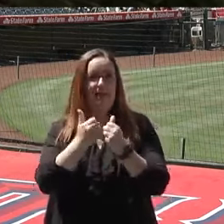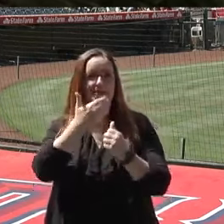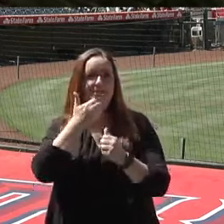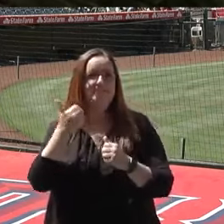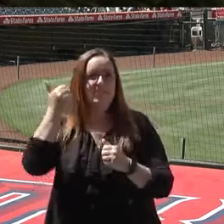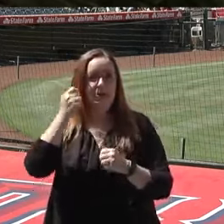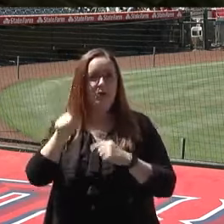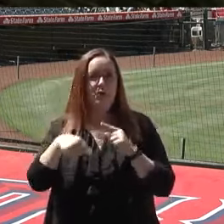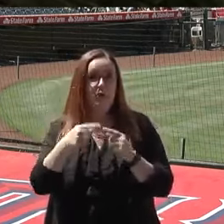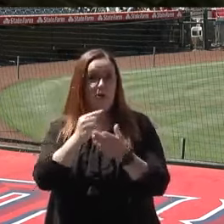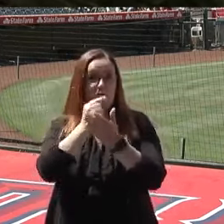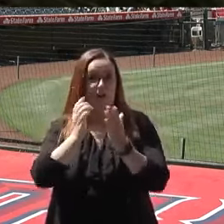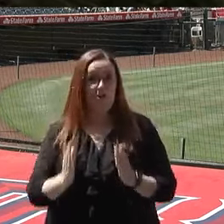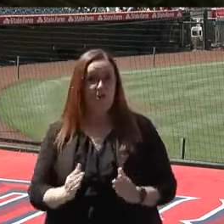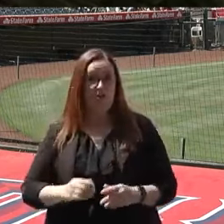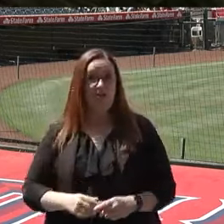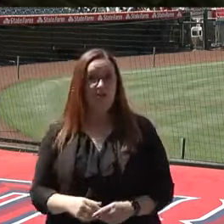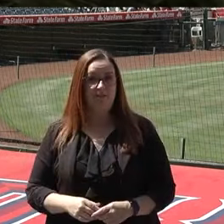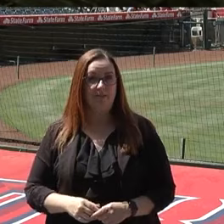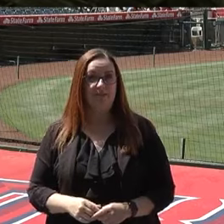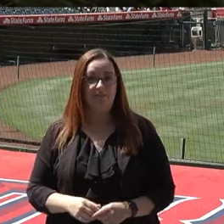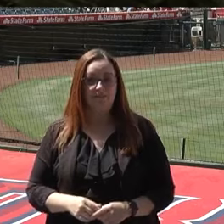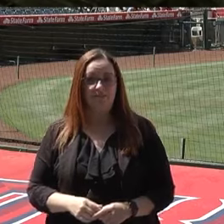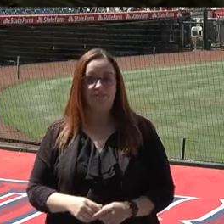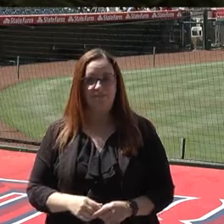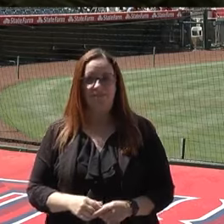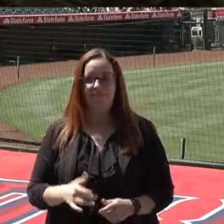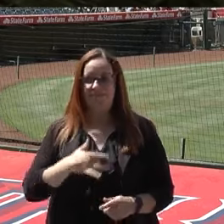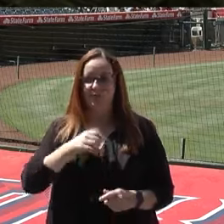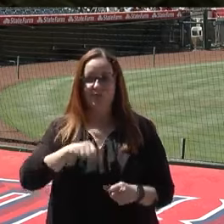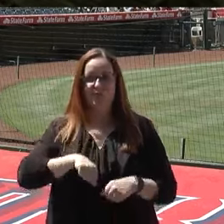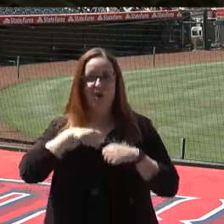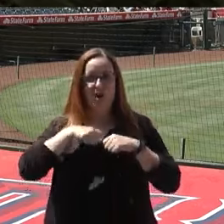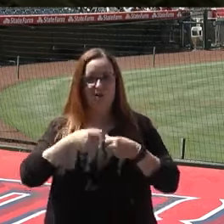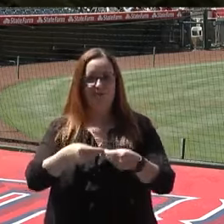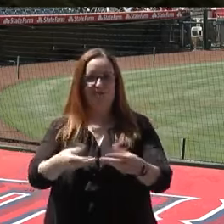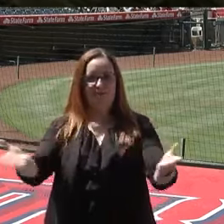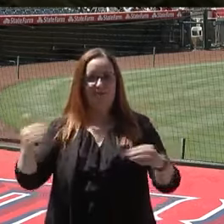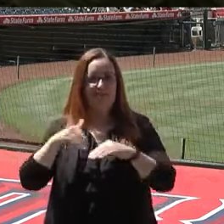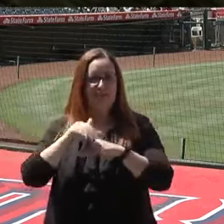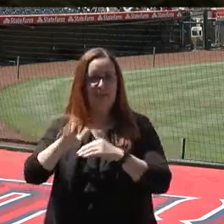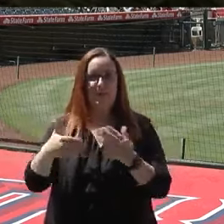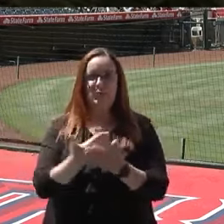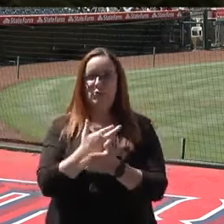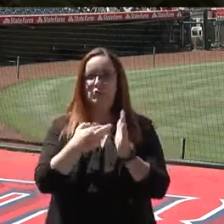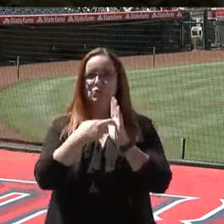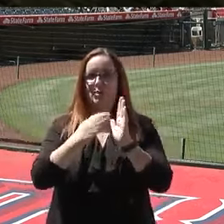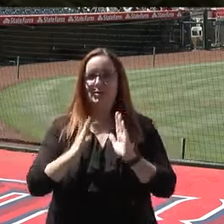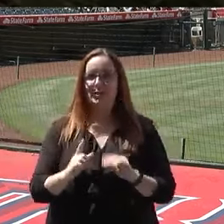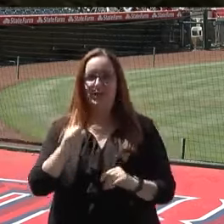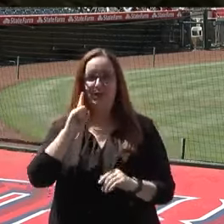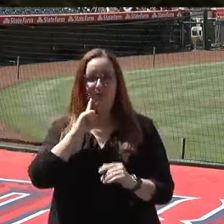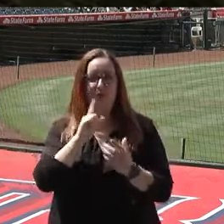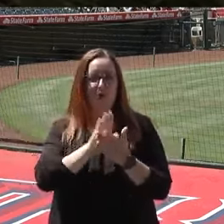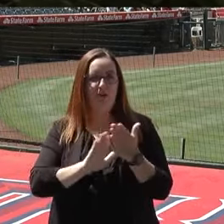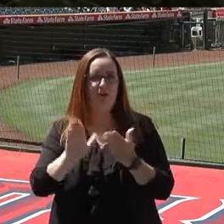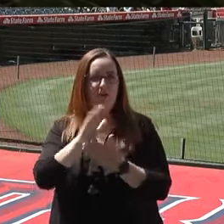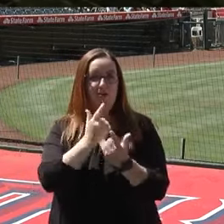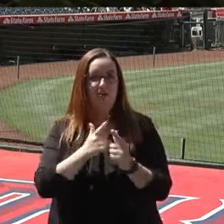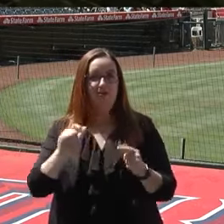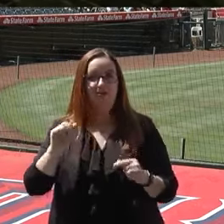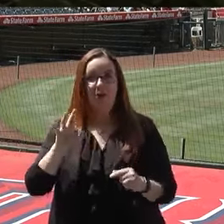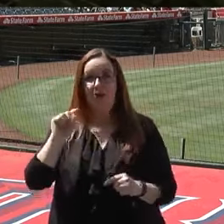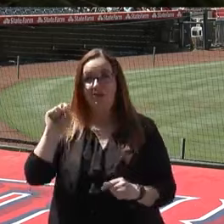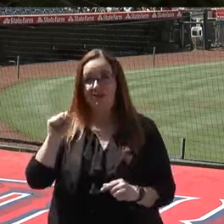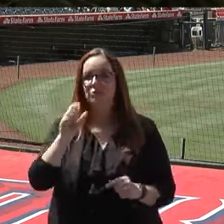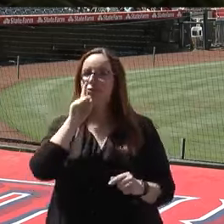graduates. We are so proud to send you out into the world as the new ambassadors of the College of Liberal Arts, and we are so